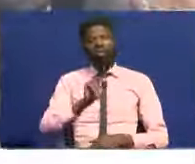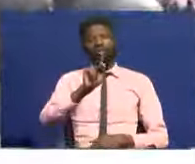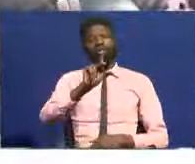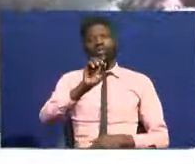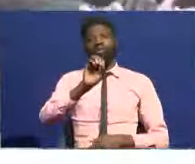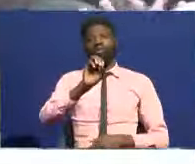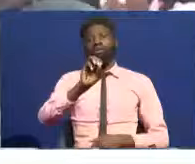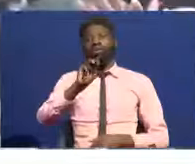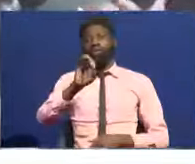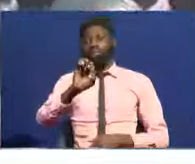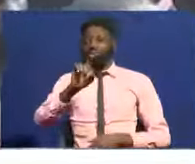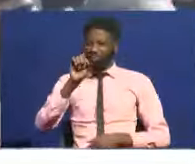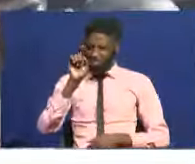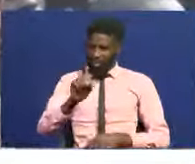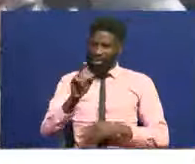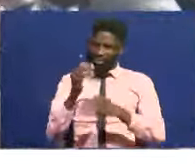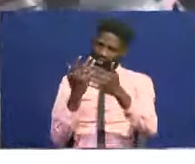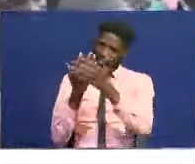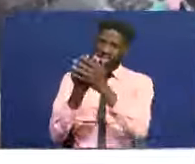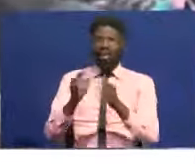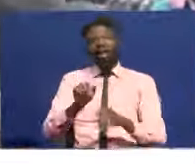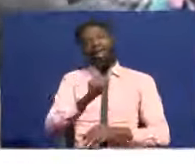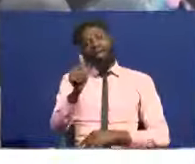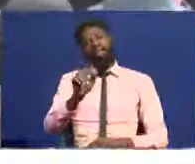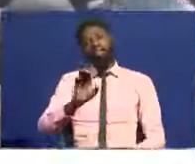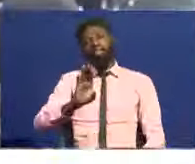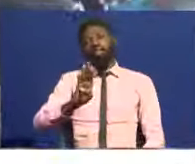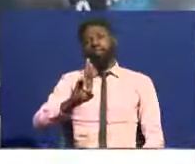ashtakiwe, yule mwingine aende